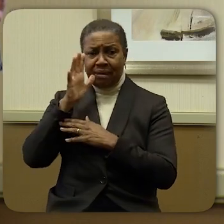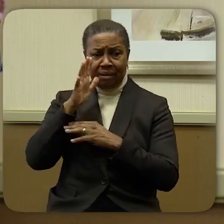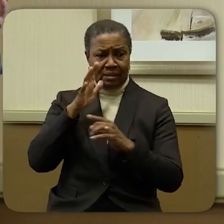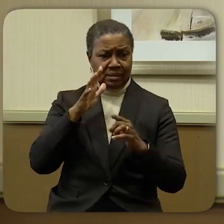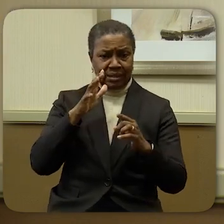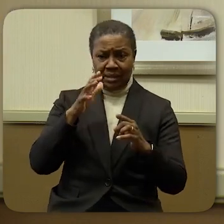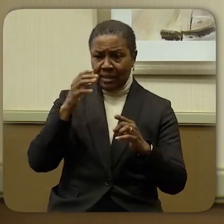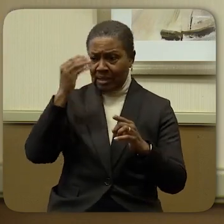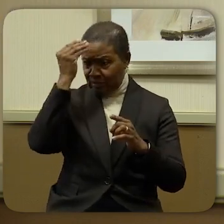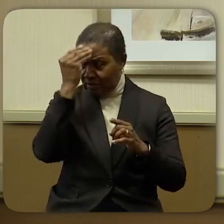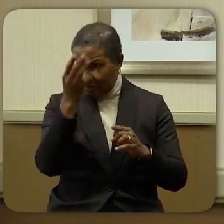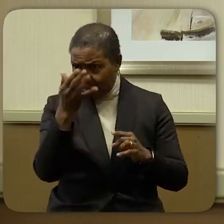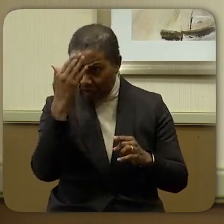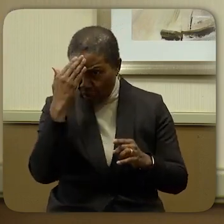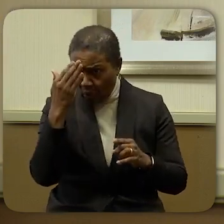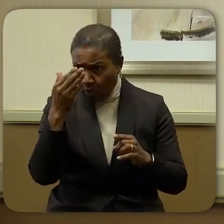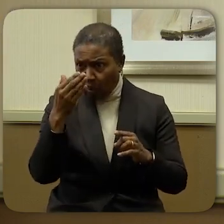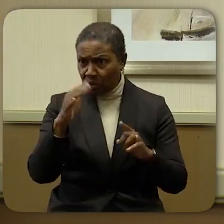all straight? So